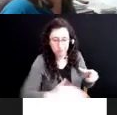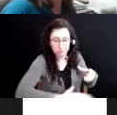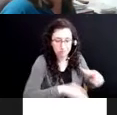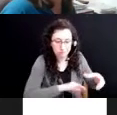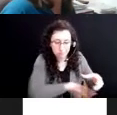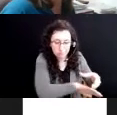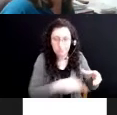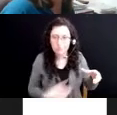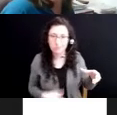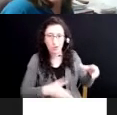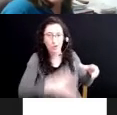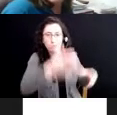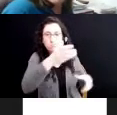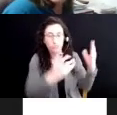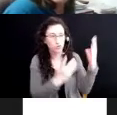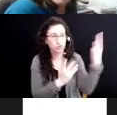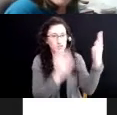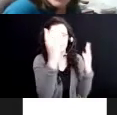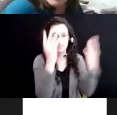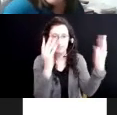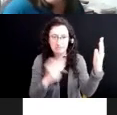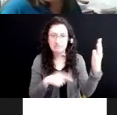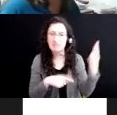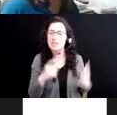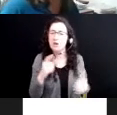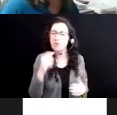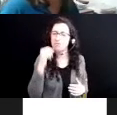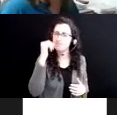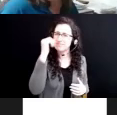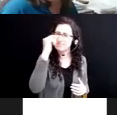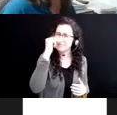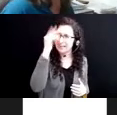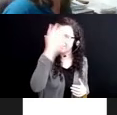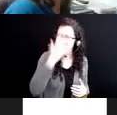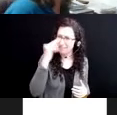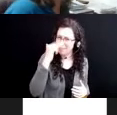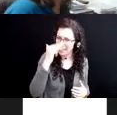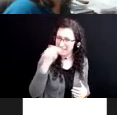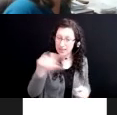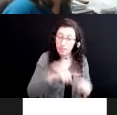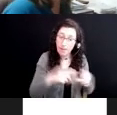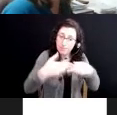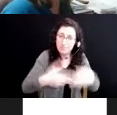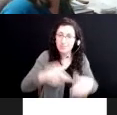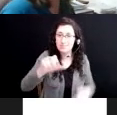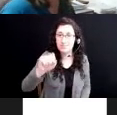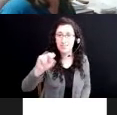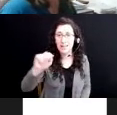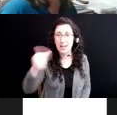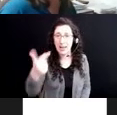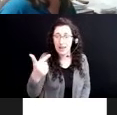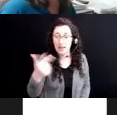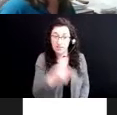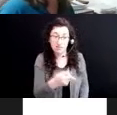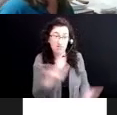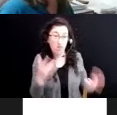these are kind of strange looking, but these are snags, and actually they have already been used